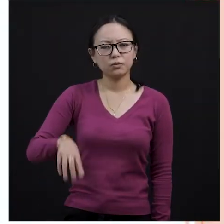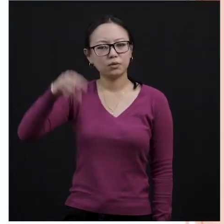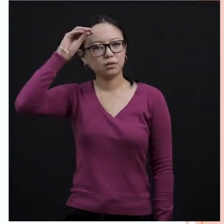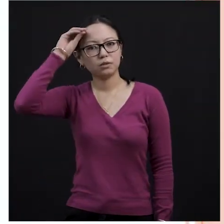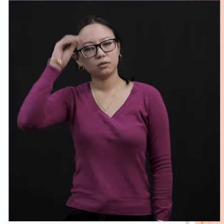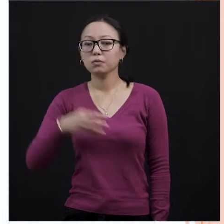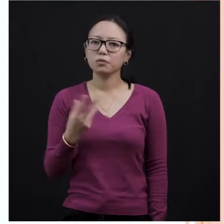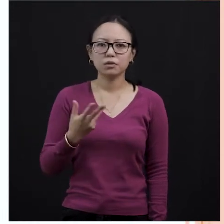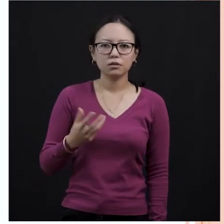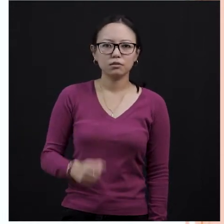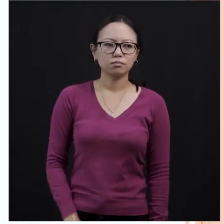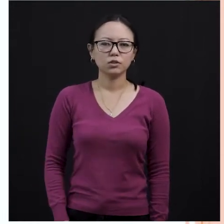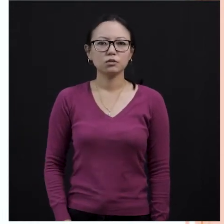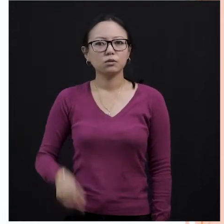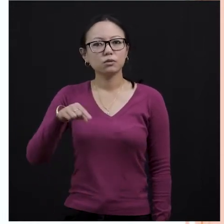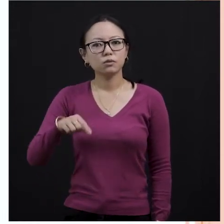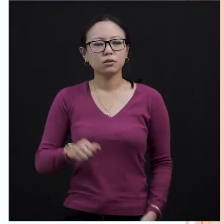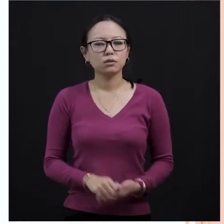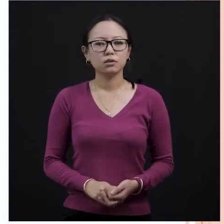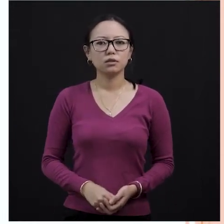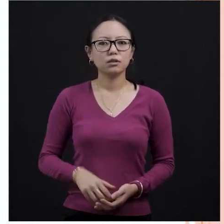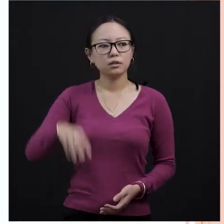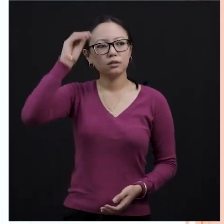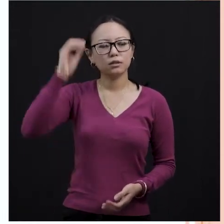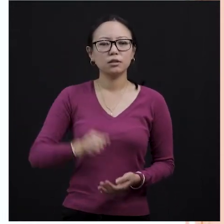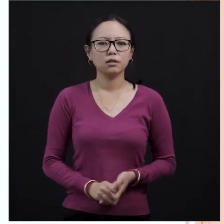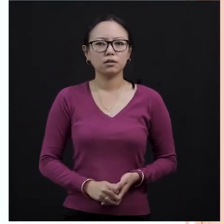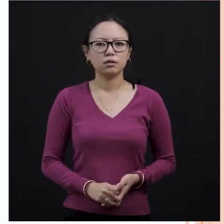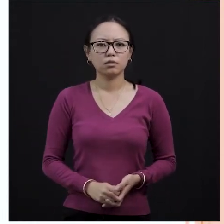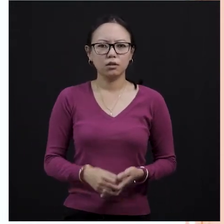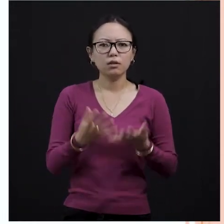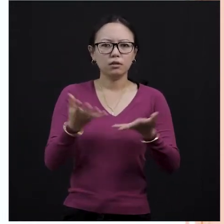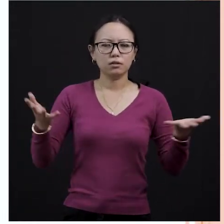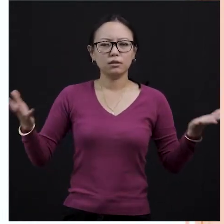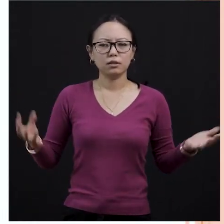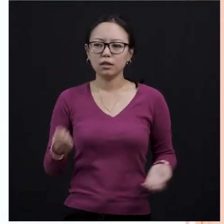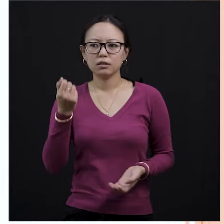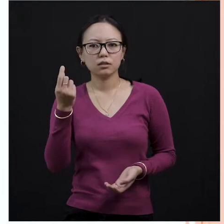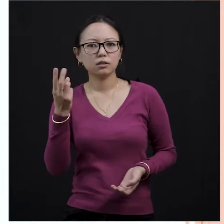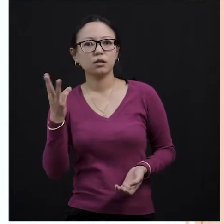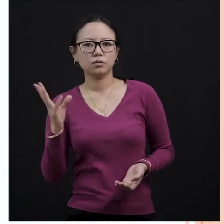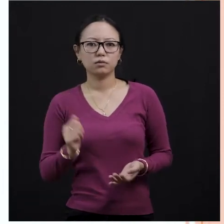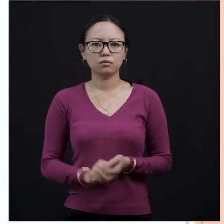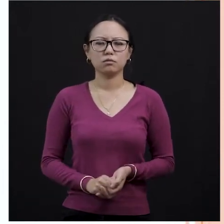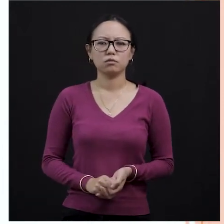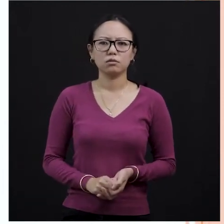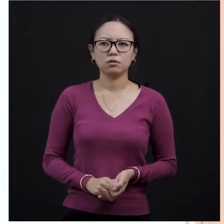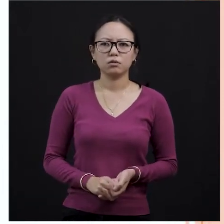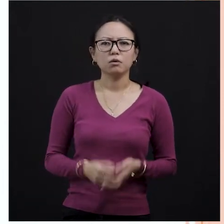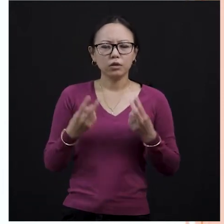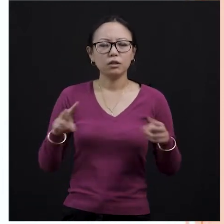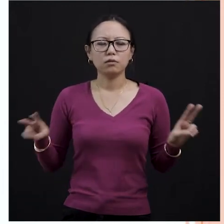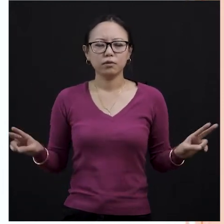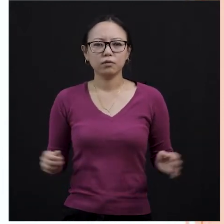will learn to first is count objects. These objects can be anything. It can